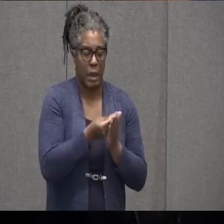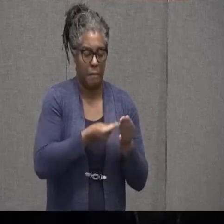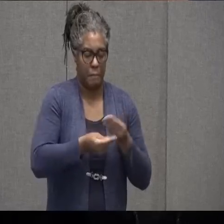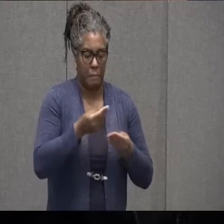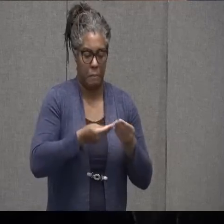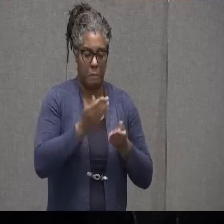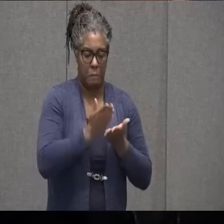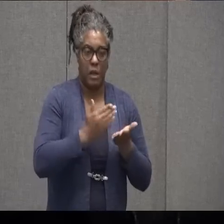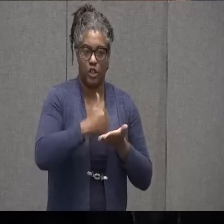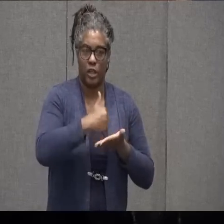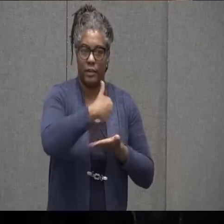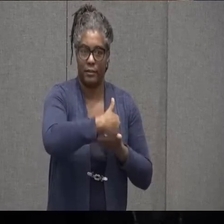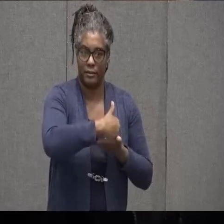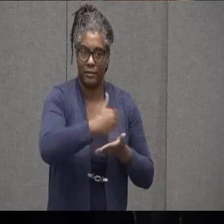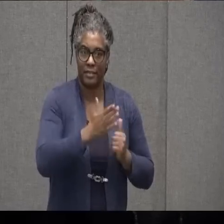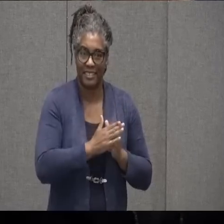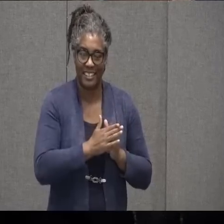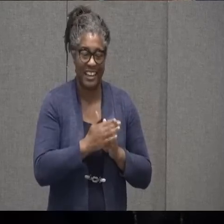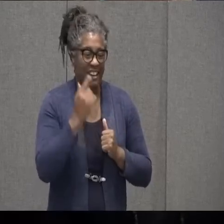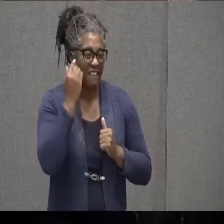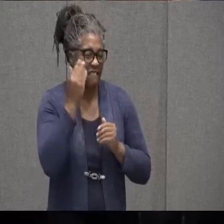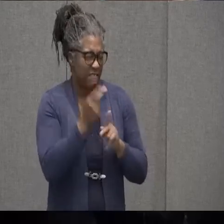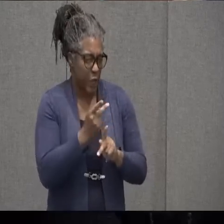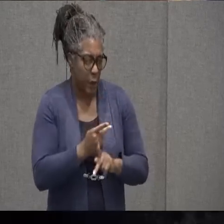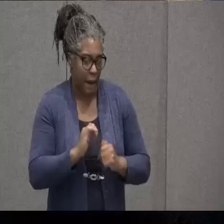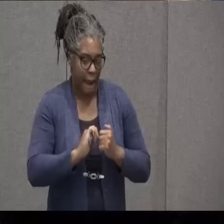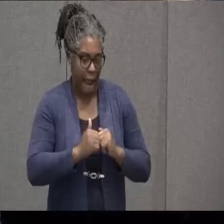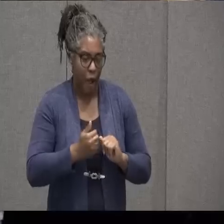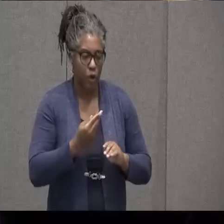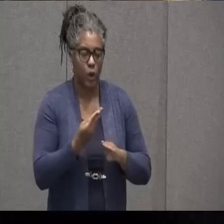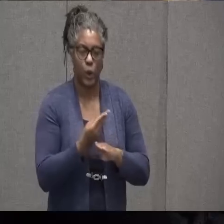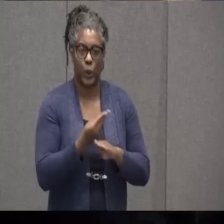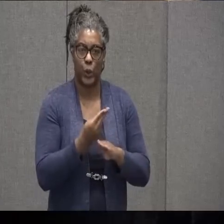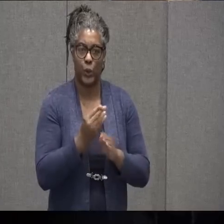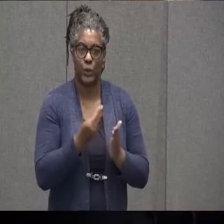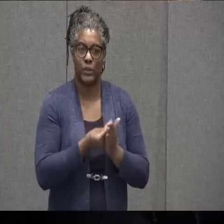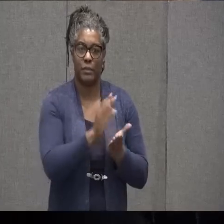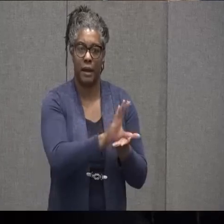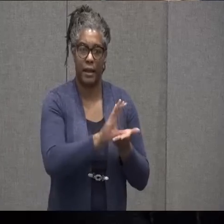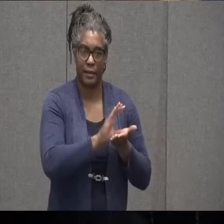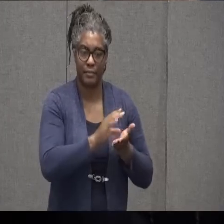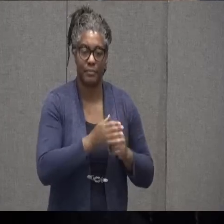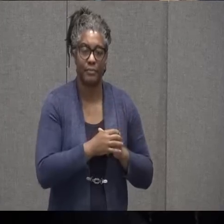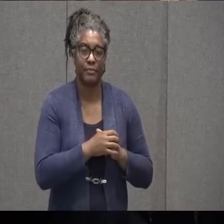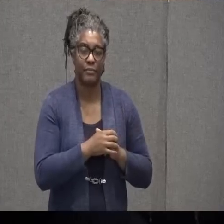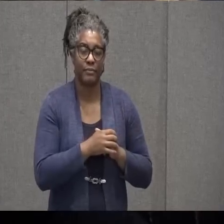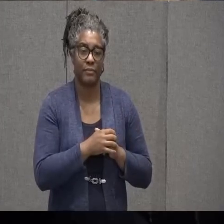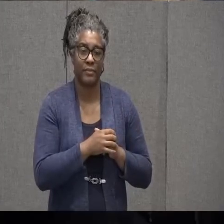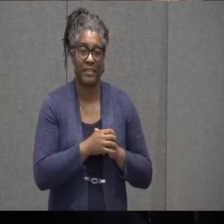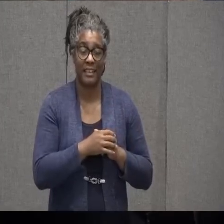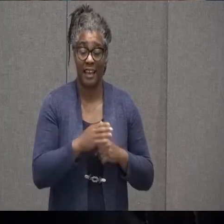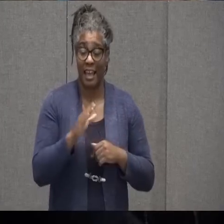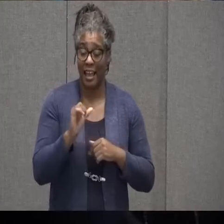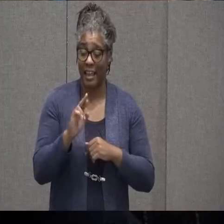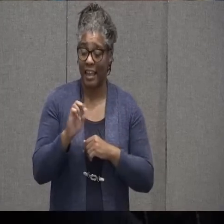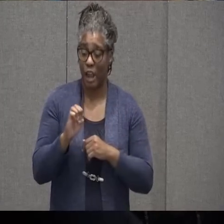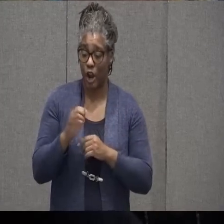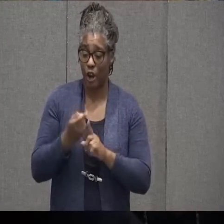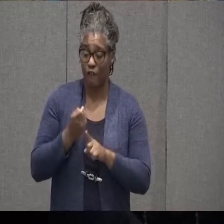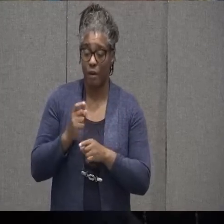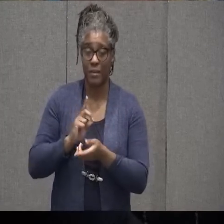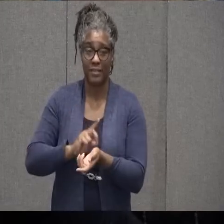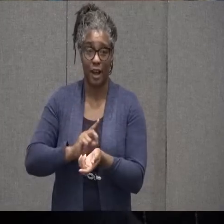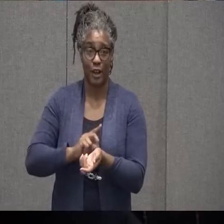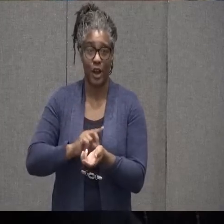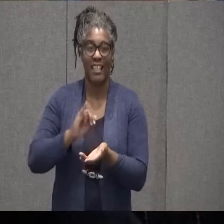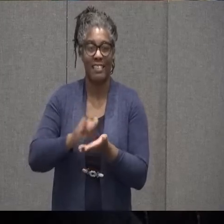figure out how to use their income. Over here, care from a doctor is a service